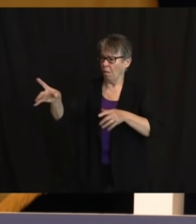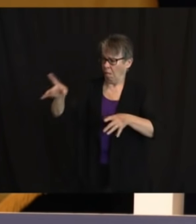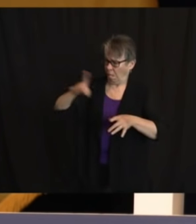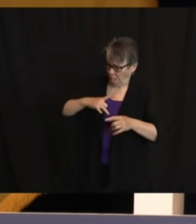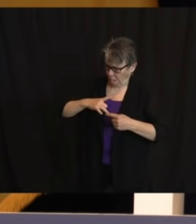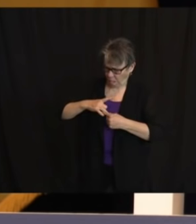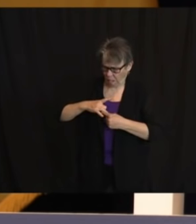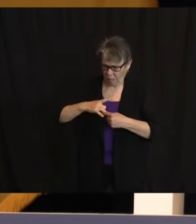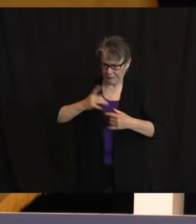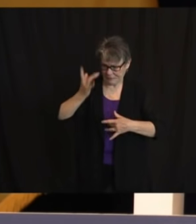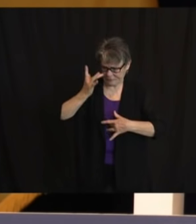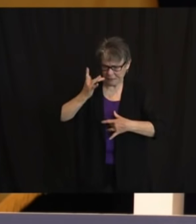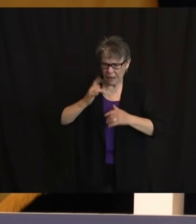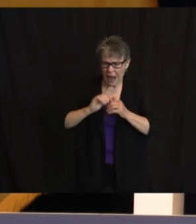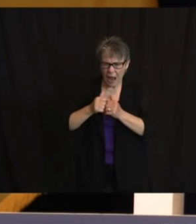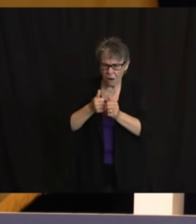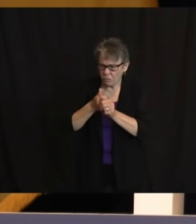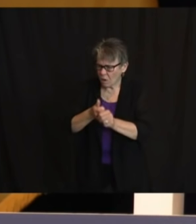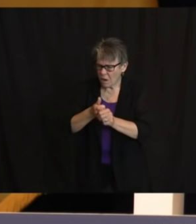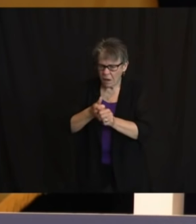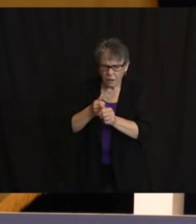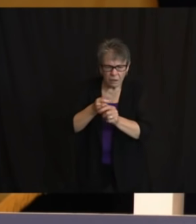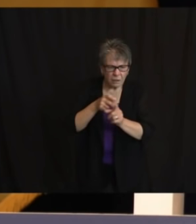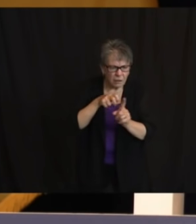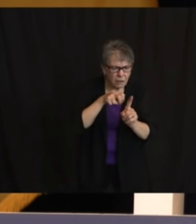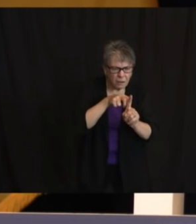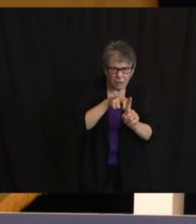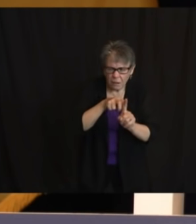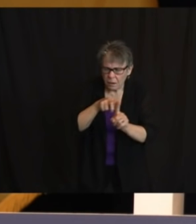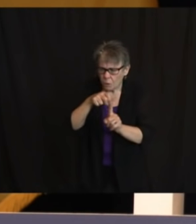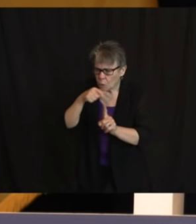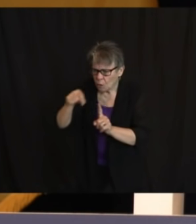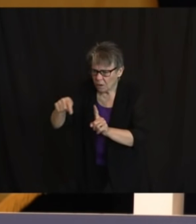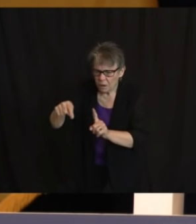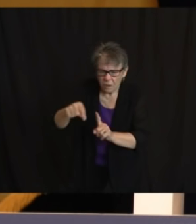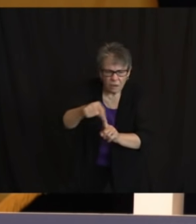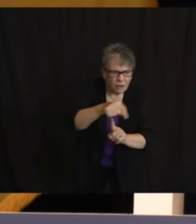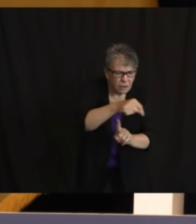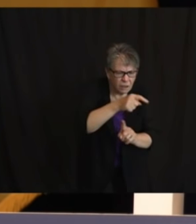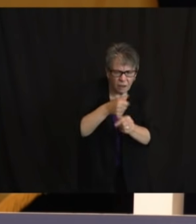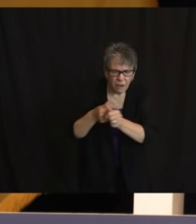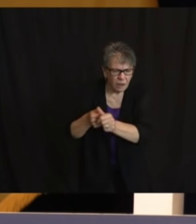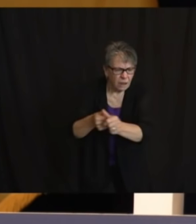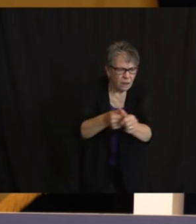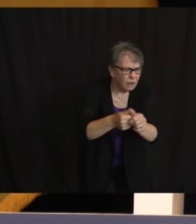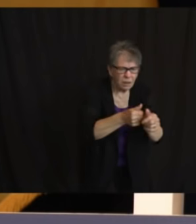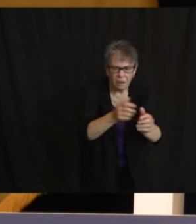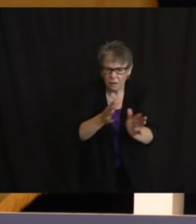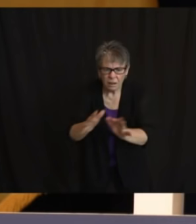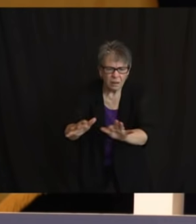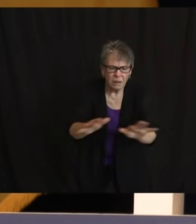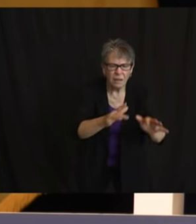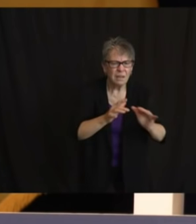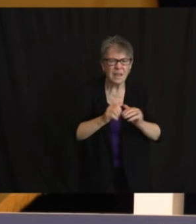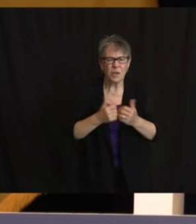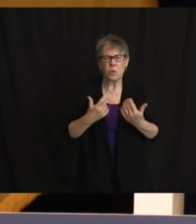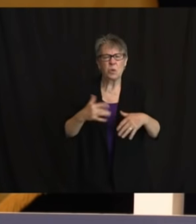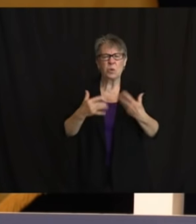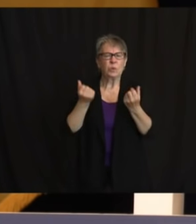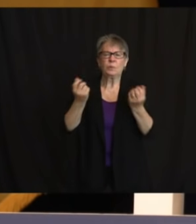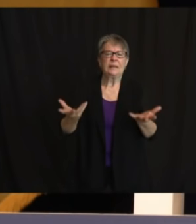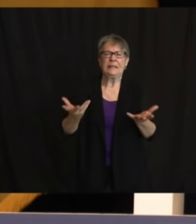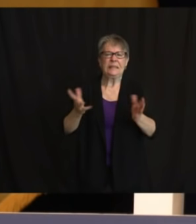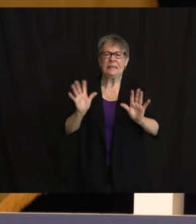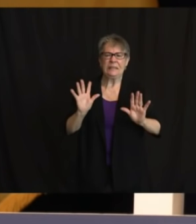we're tracking the extent of the disease every day. And although we see it coming down, we still have over